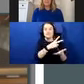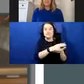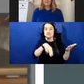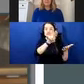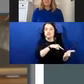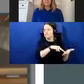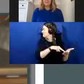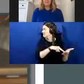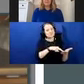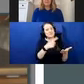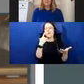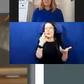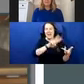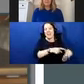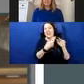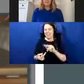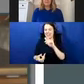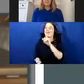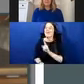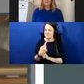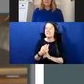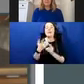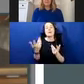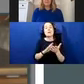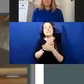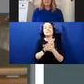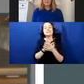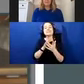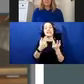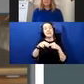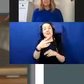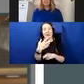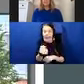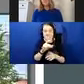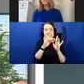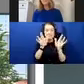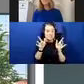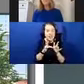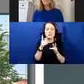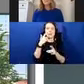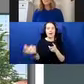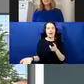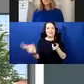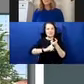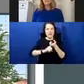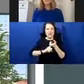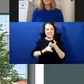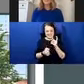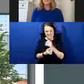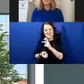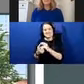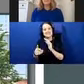anyone with an internet connection anywhere in the world can join in the events now. Today's event is a discussion